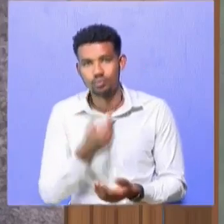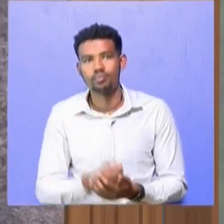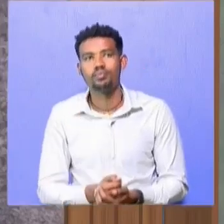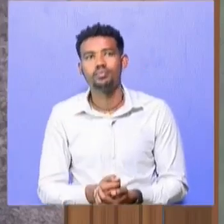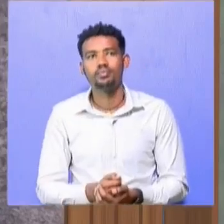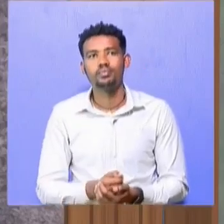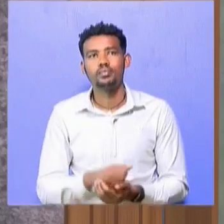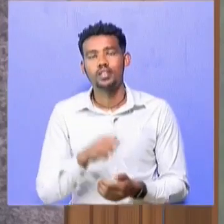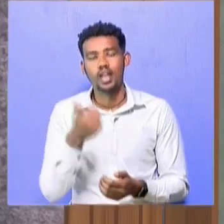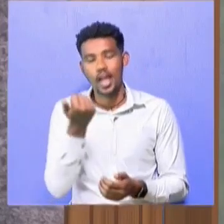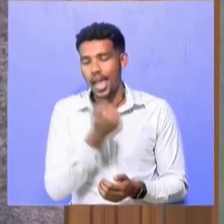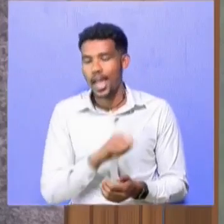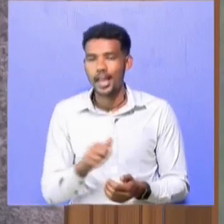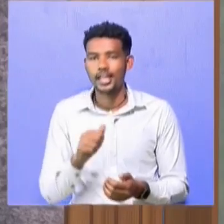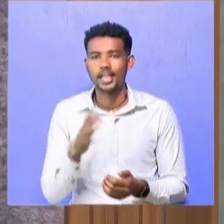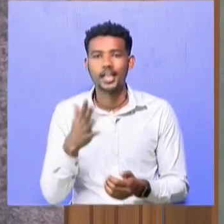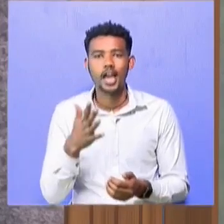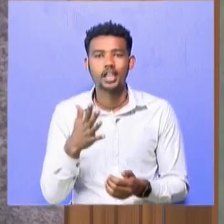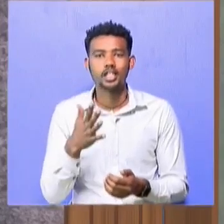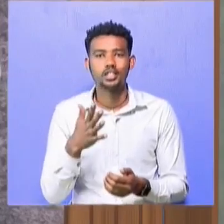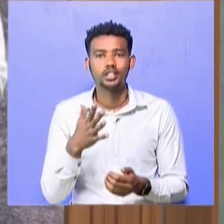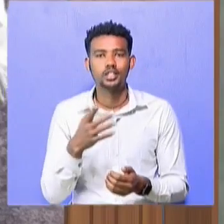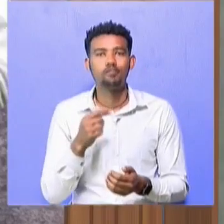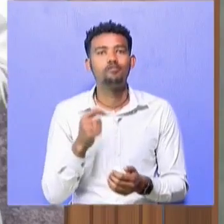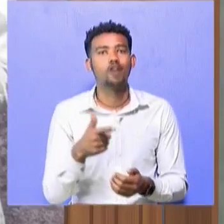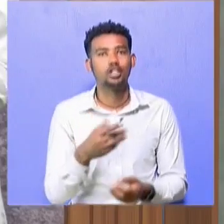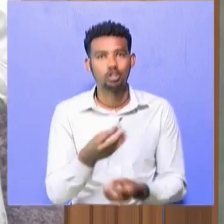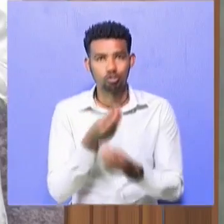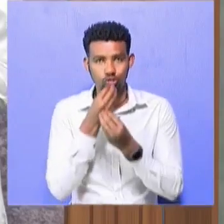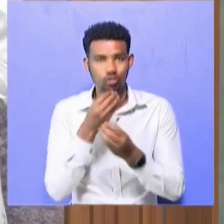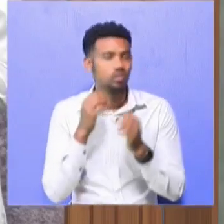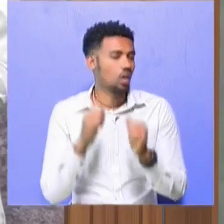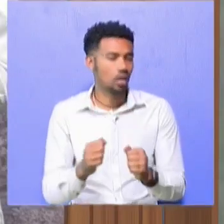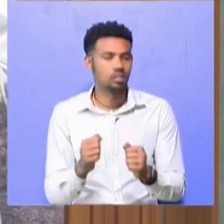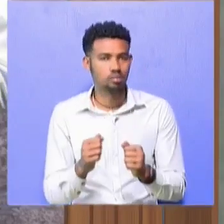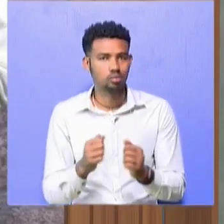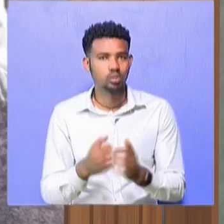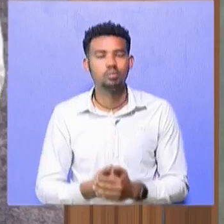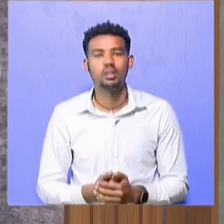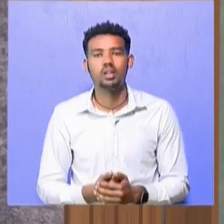any kind of just fast food as possible.